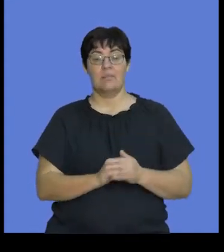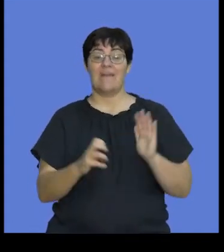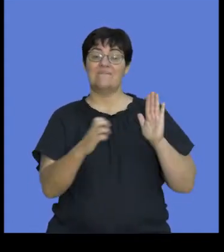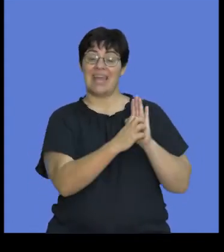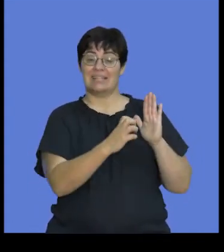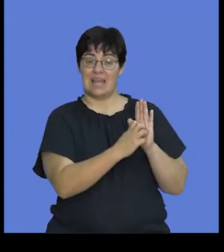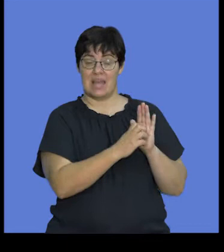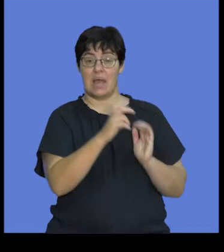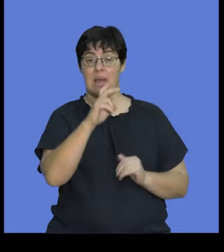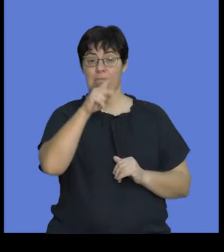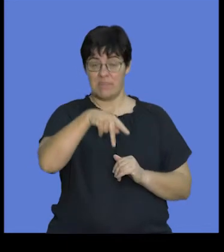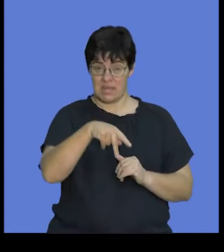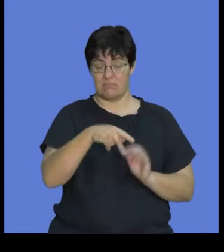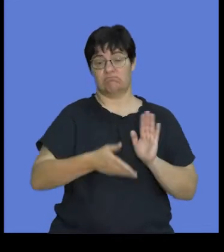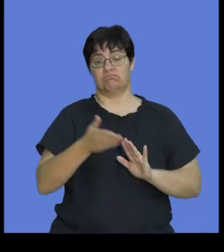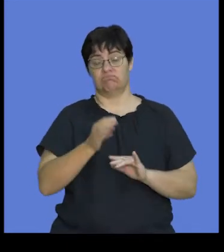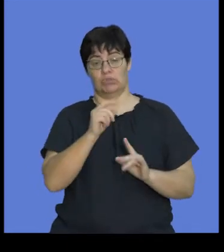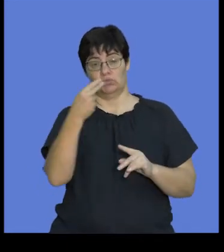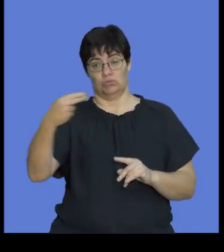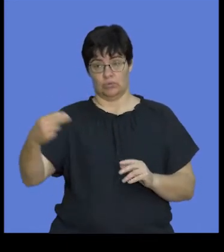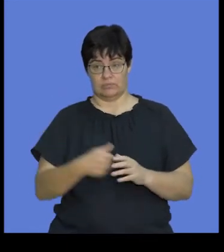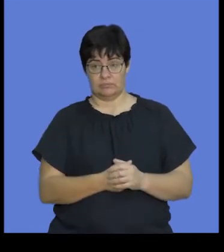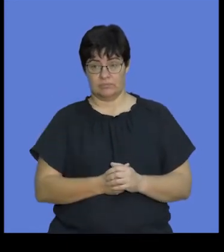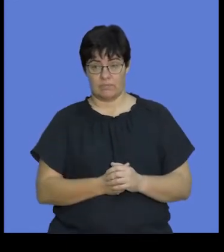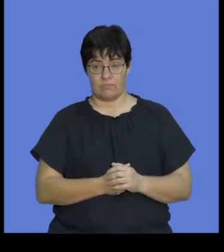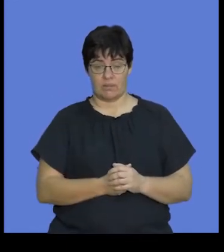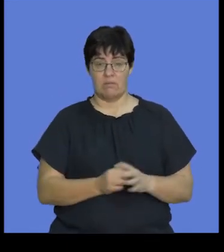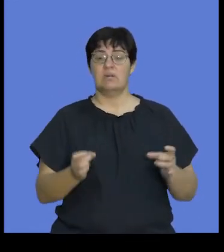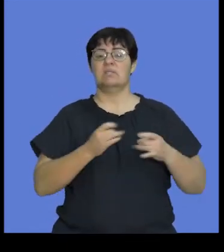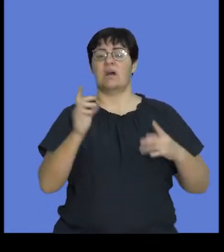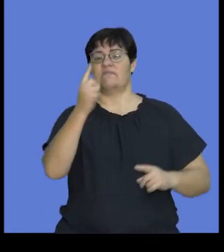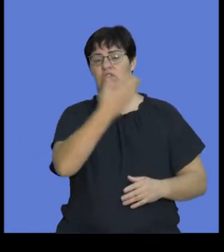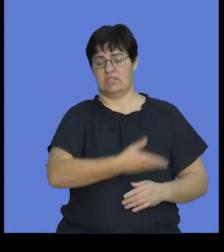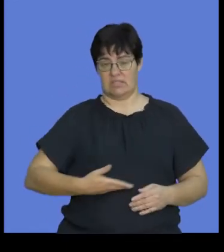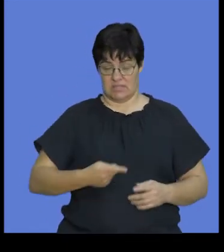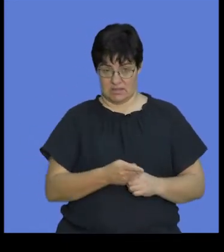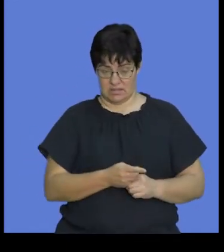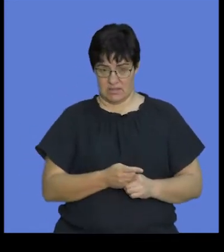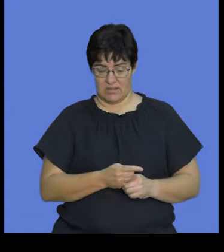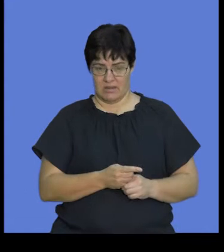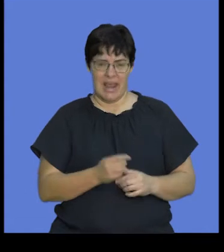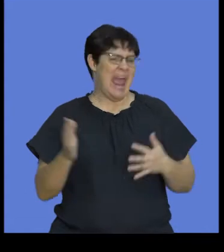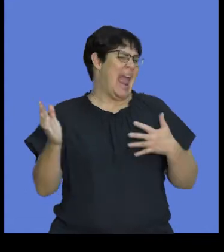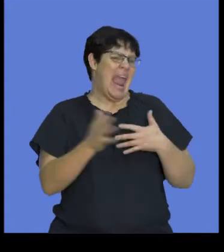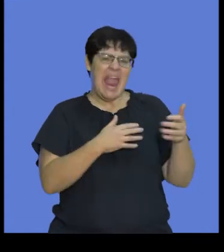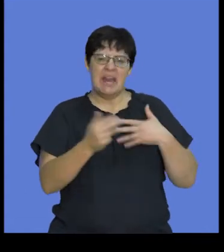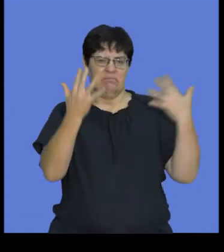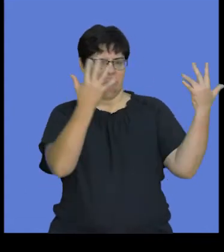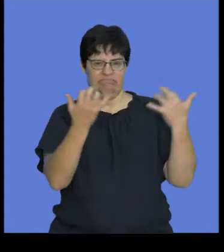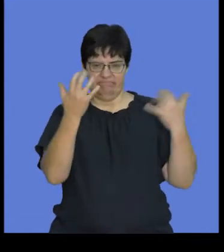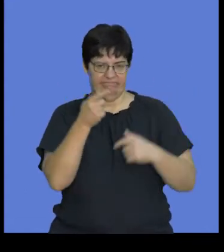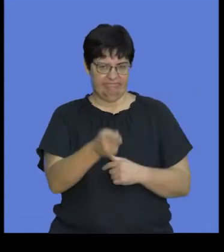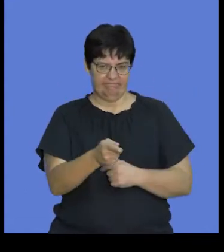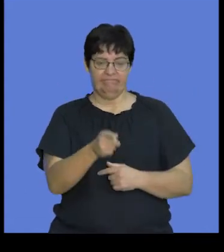answer. Okay? So, let's start with the first part. With any calculation,